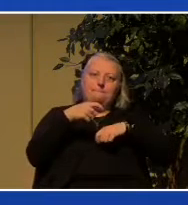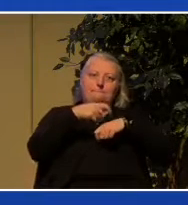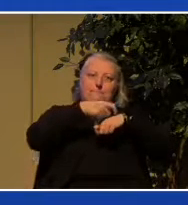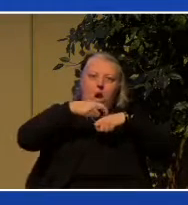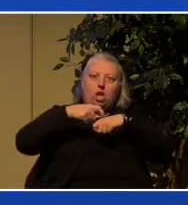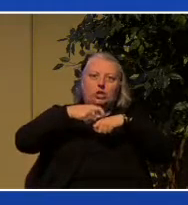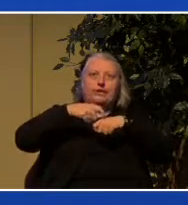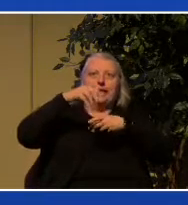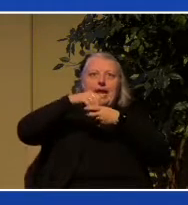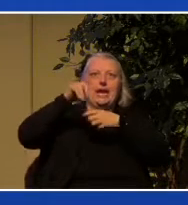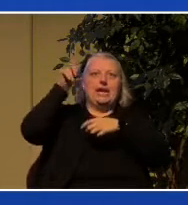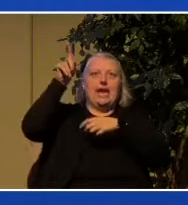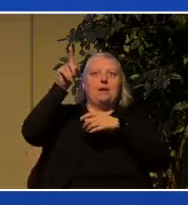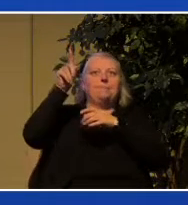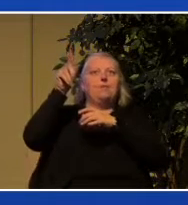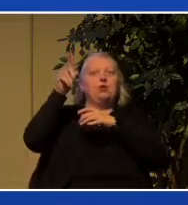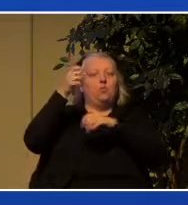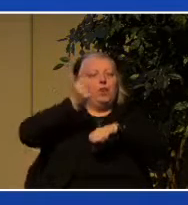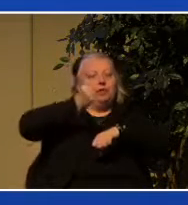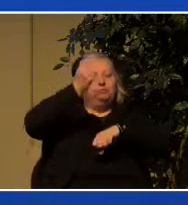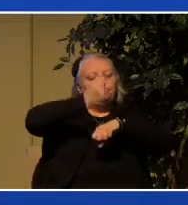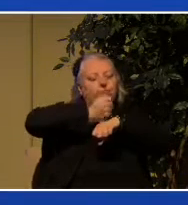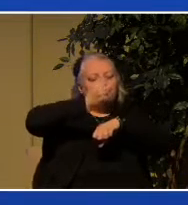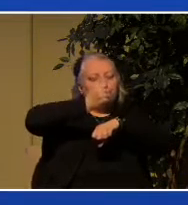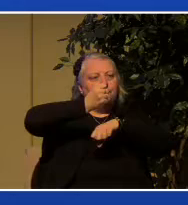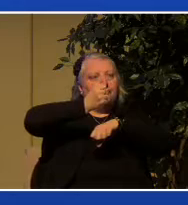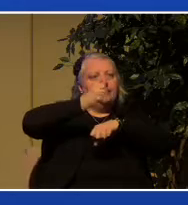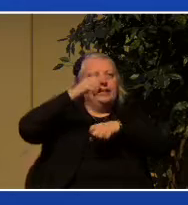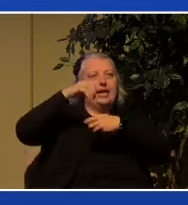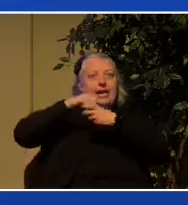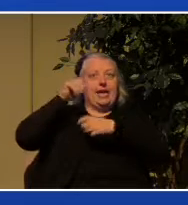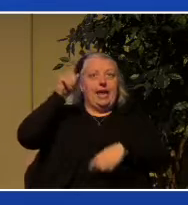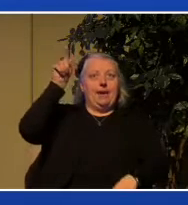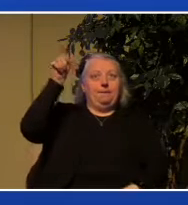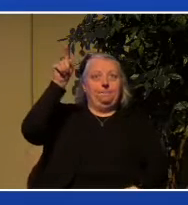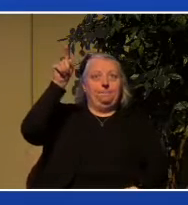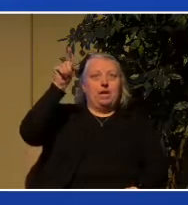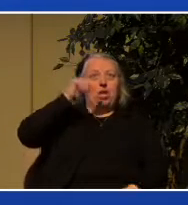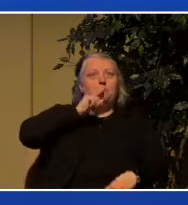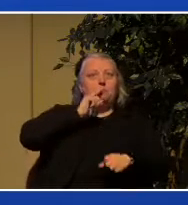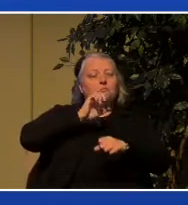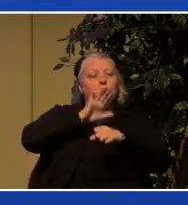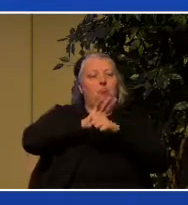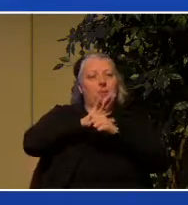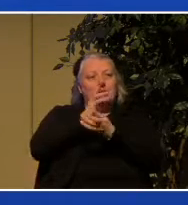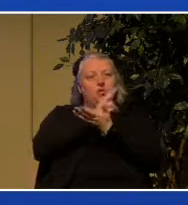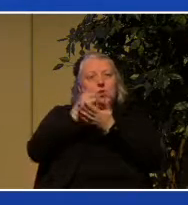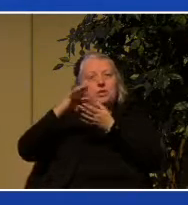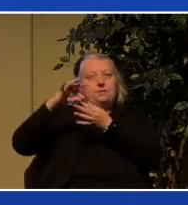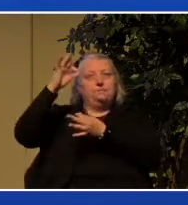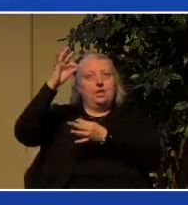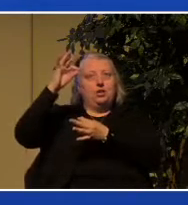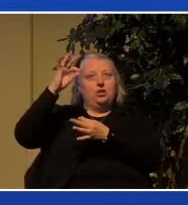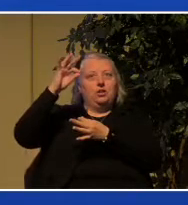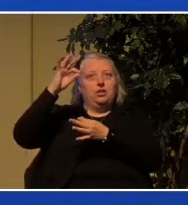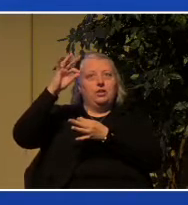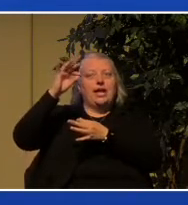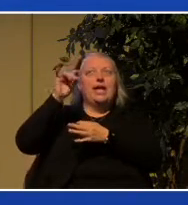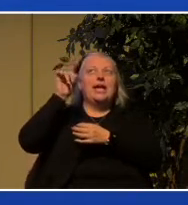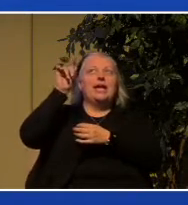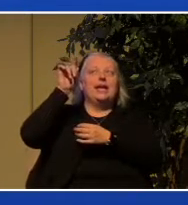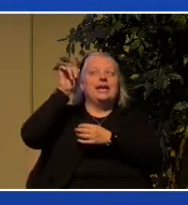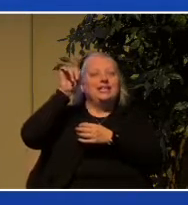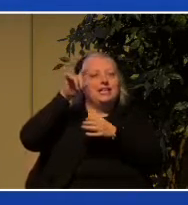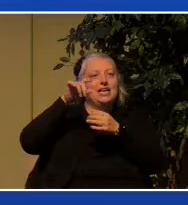Christ with a seal, the promised Holy Spirit, who is a deposit,